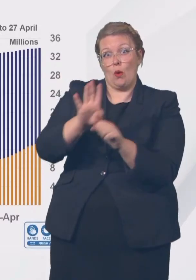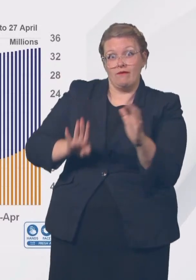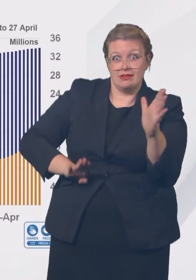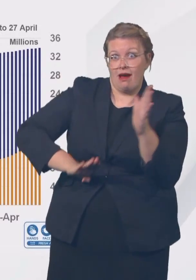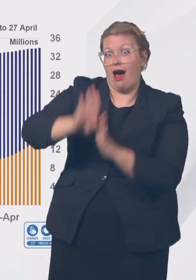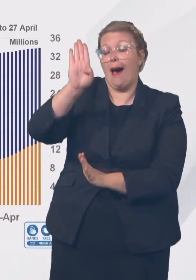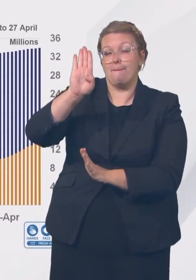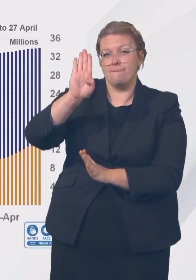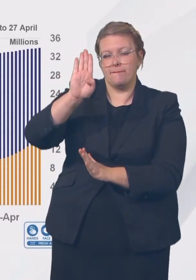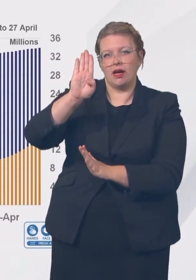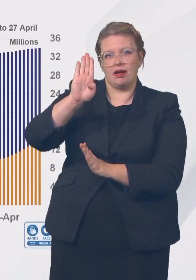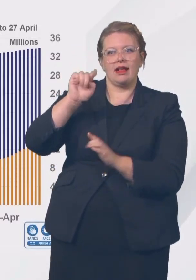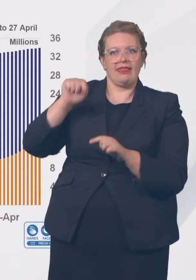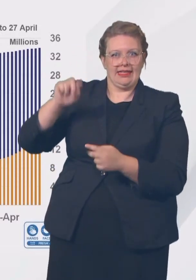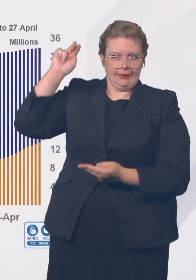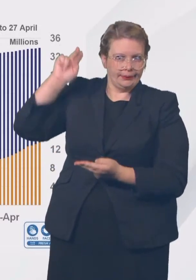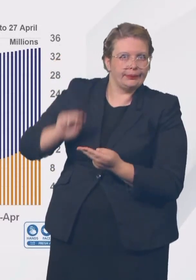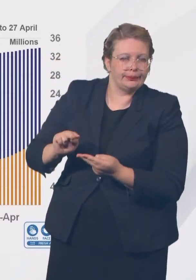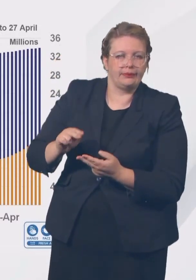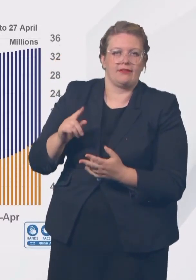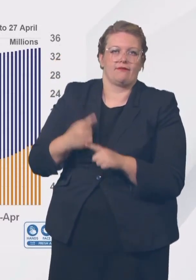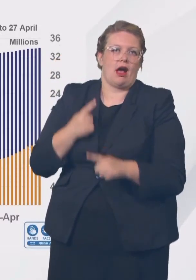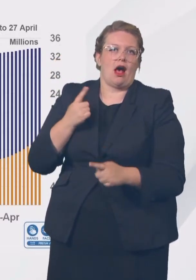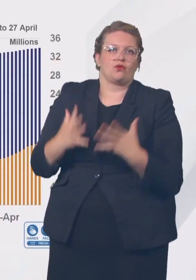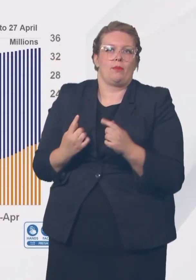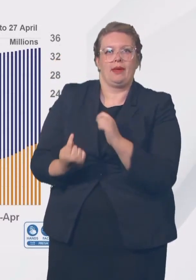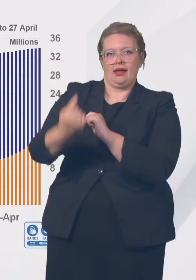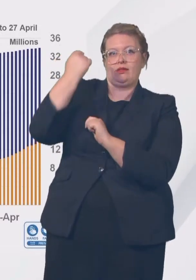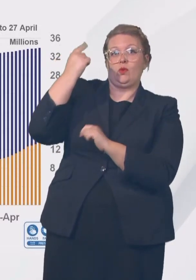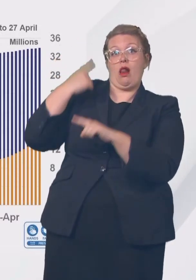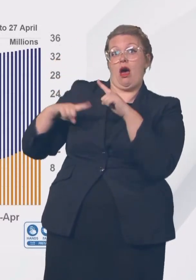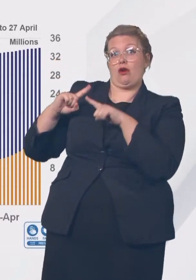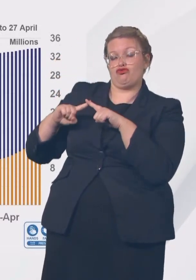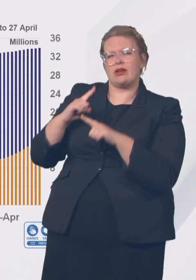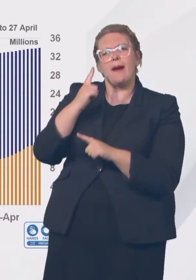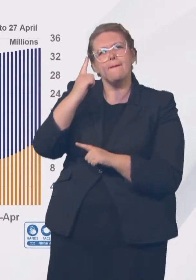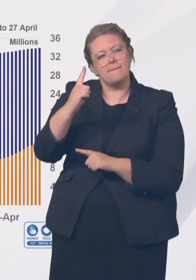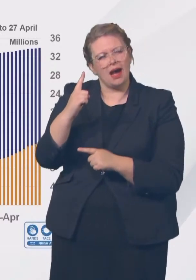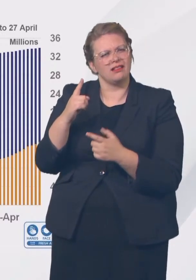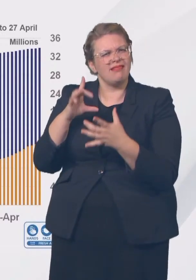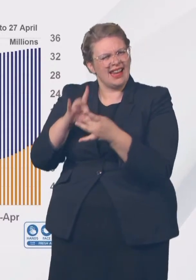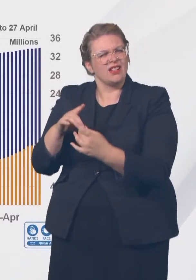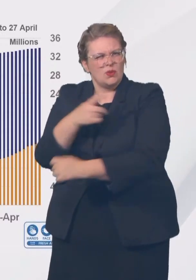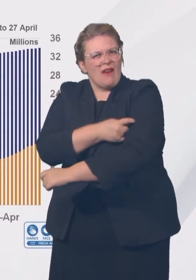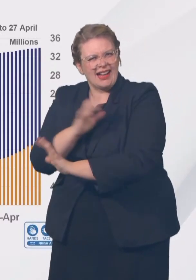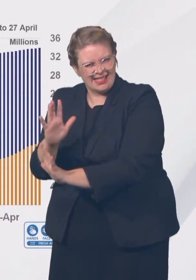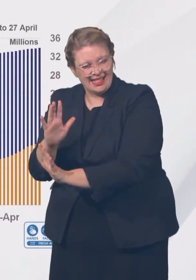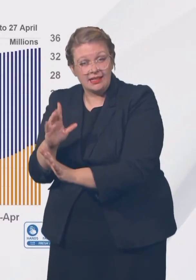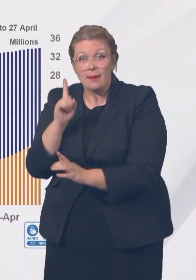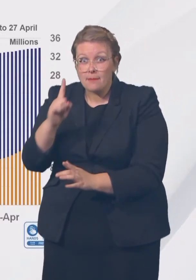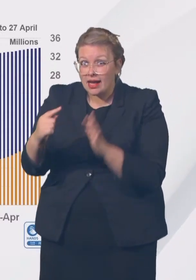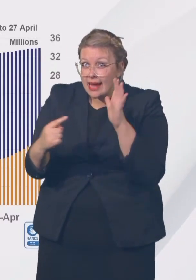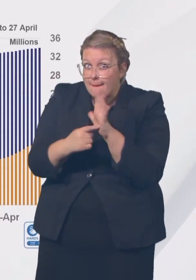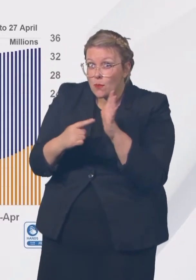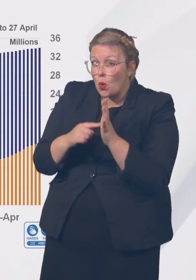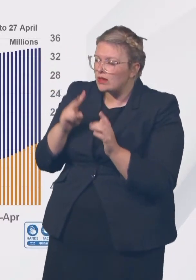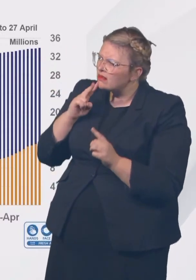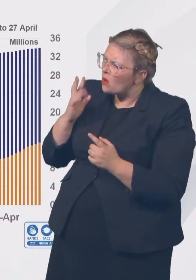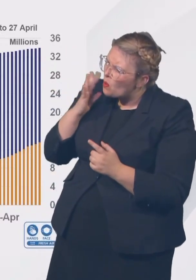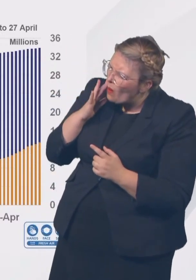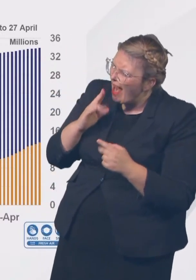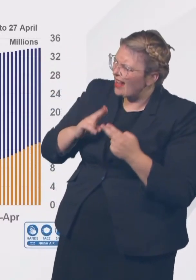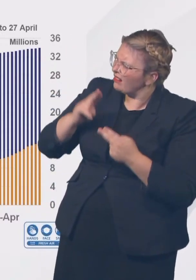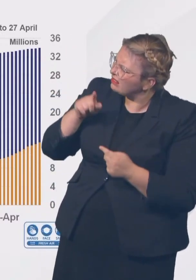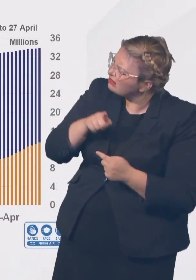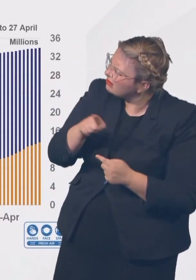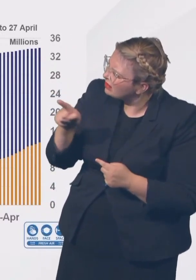undoubtedly a vaccine effect. But what is really important about these vaccines and about the vaccine